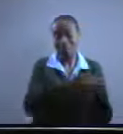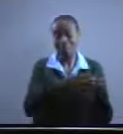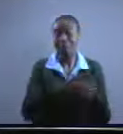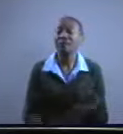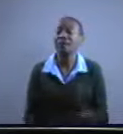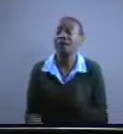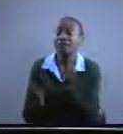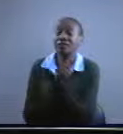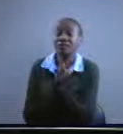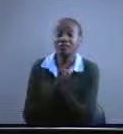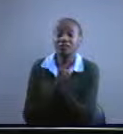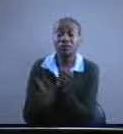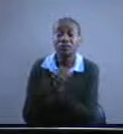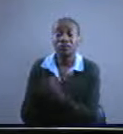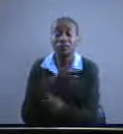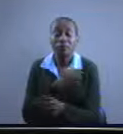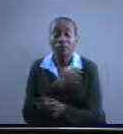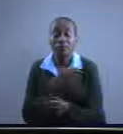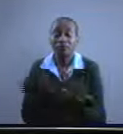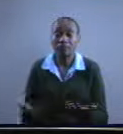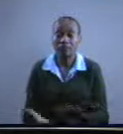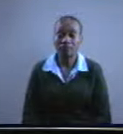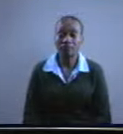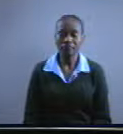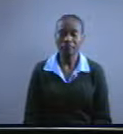Deputy Minister Surti.